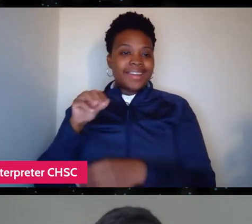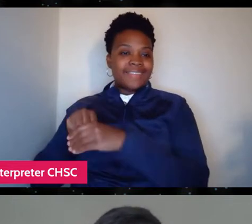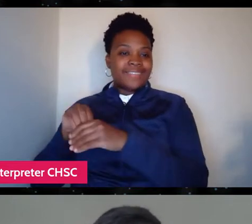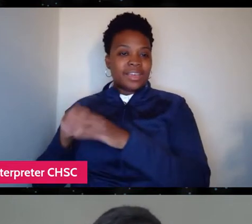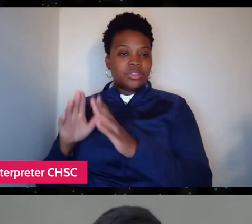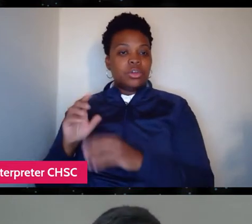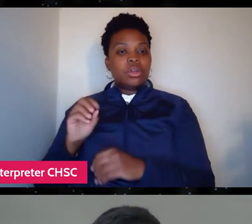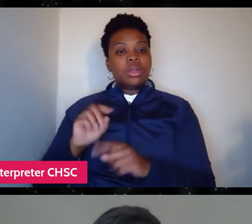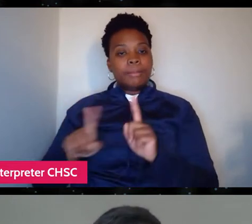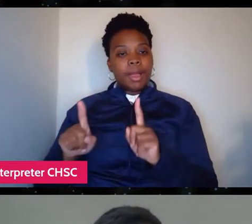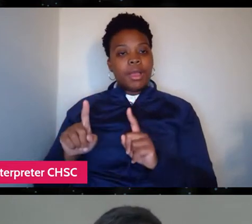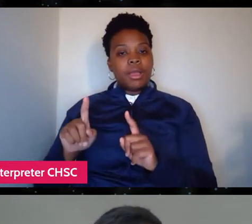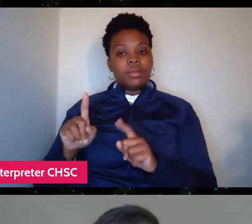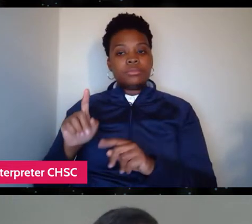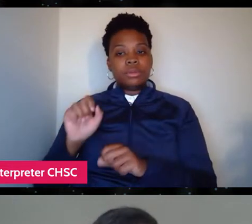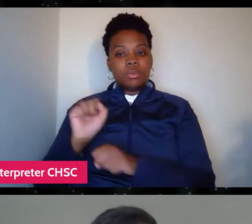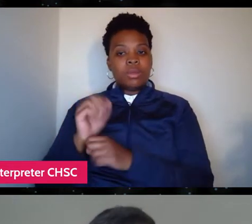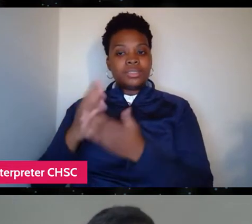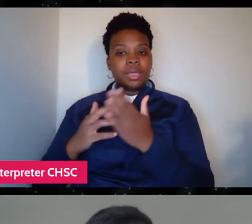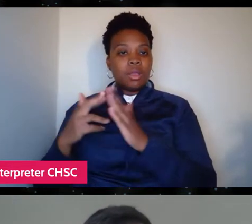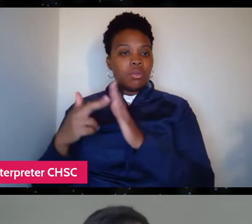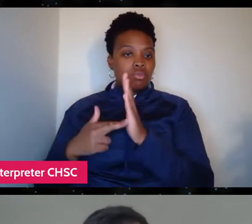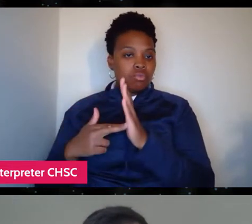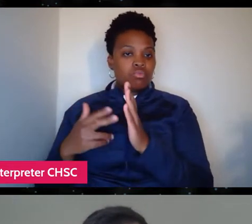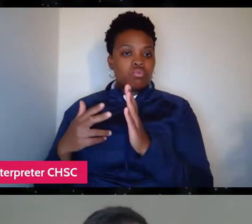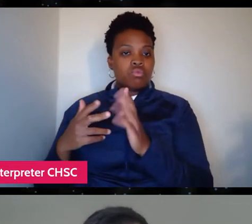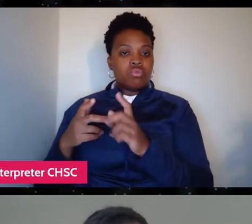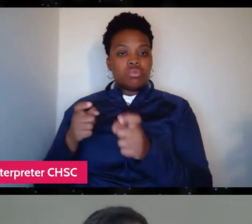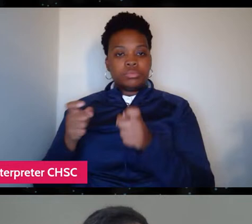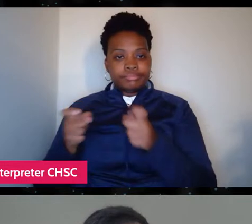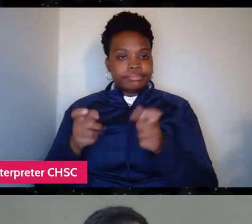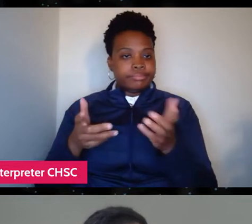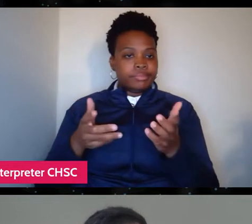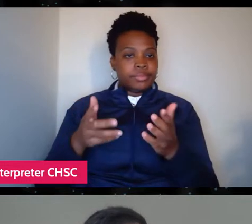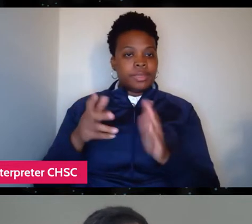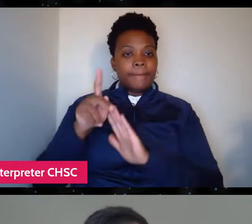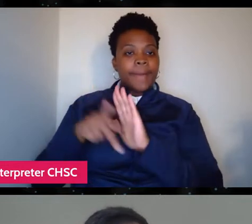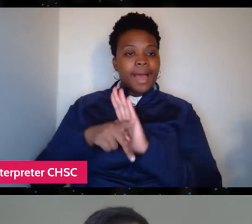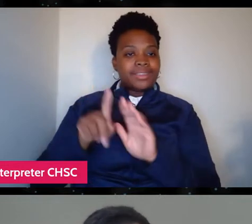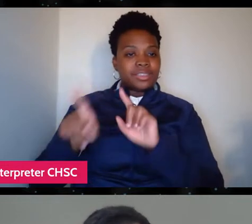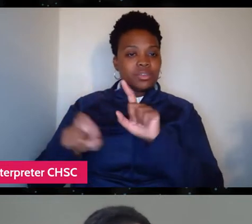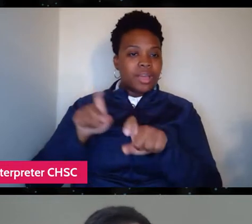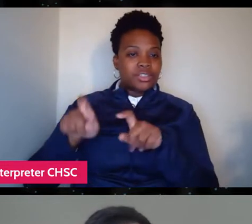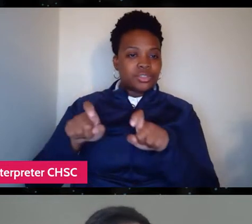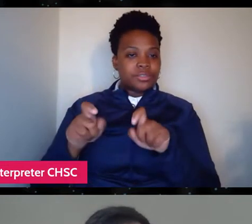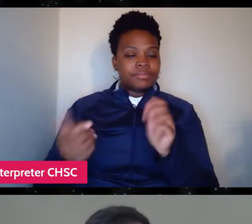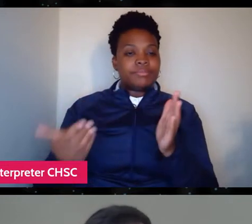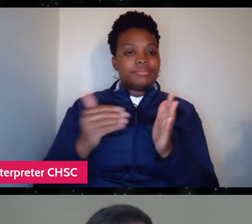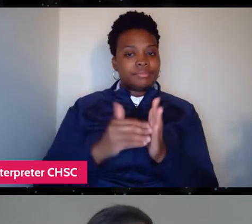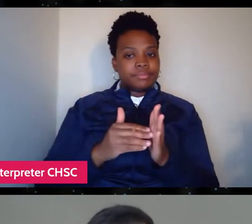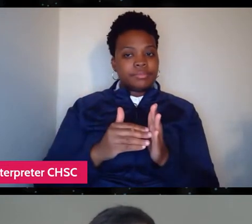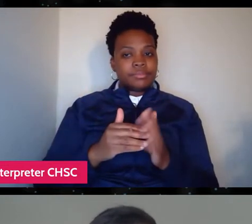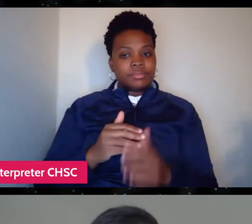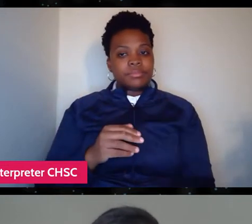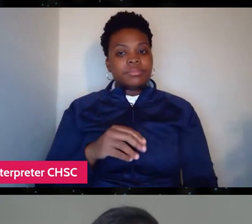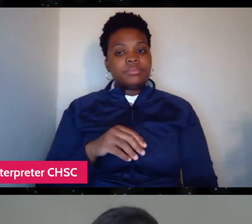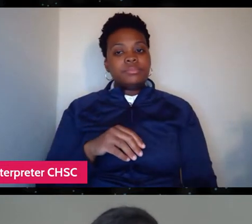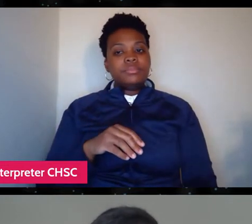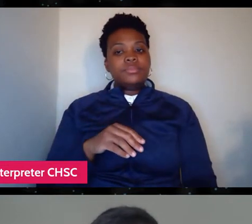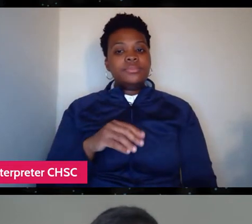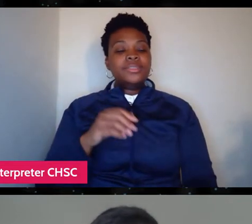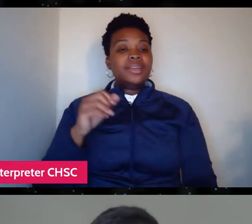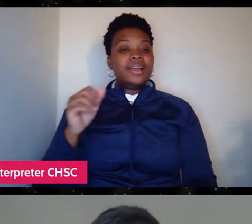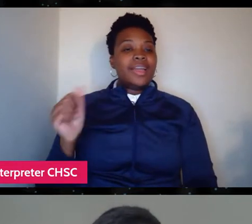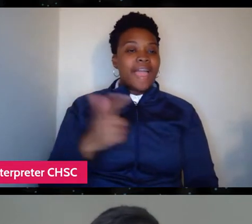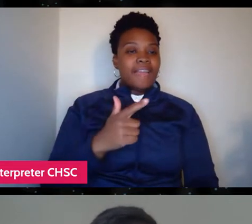on some regulatory policy questions. And I think, again, it just speaks to this notion that everybody is out there looking